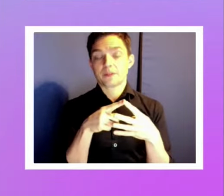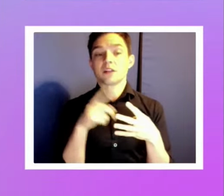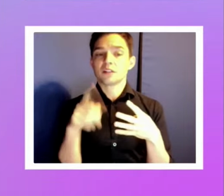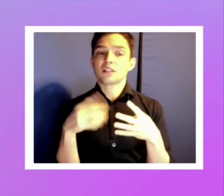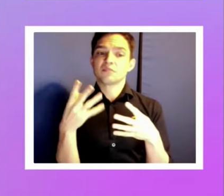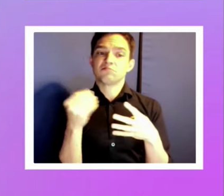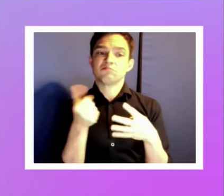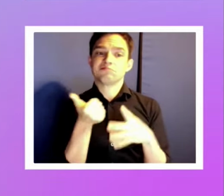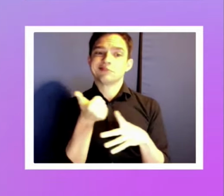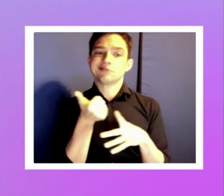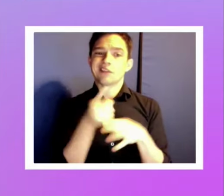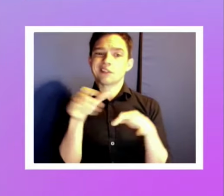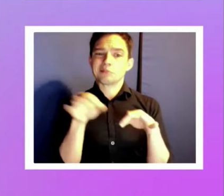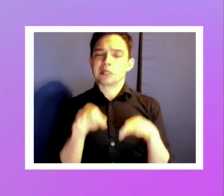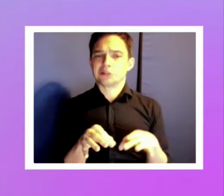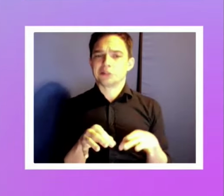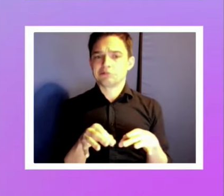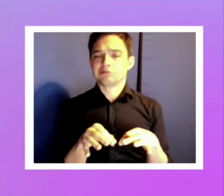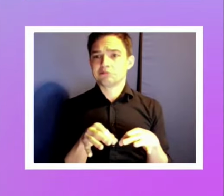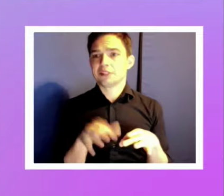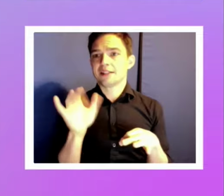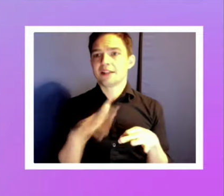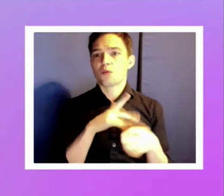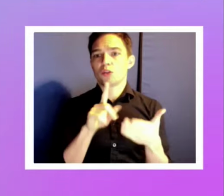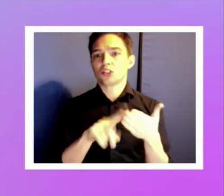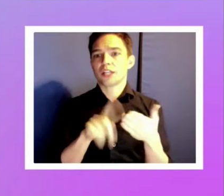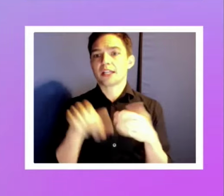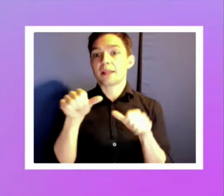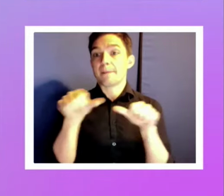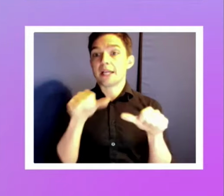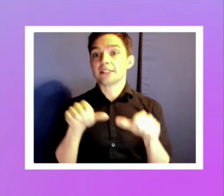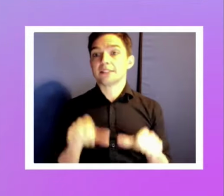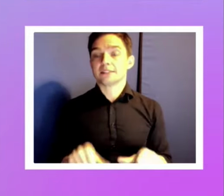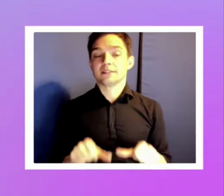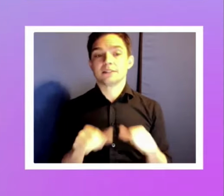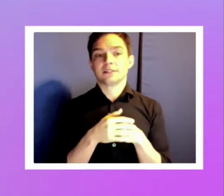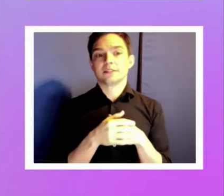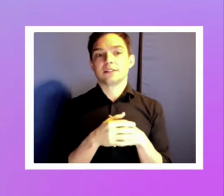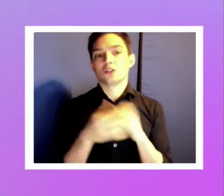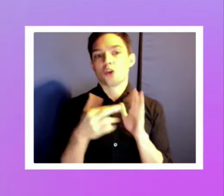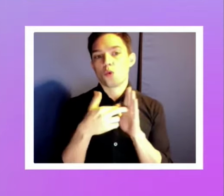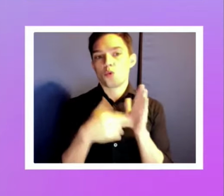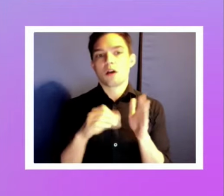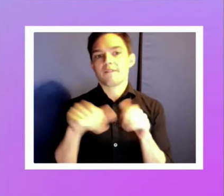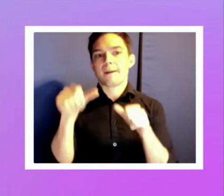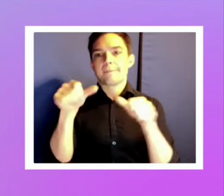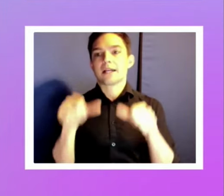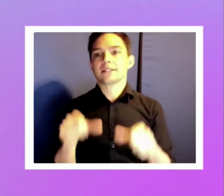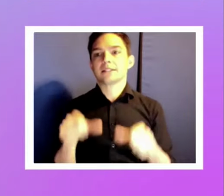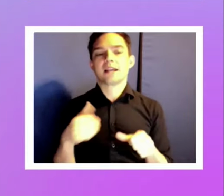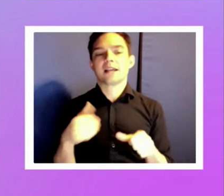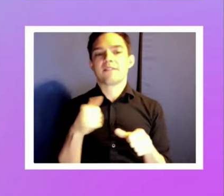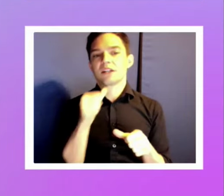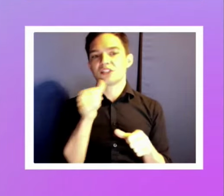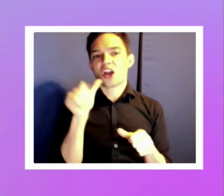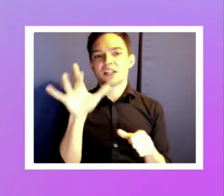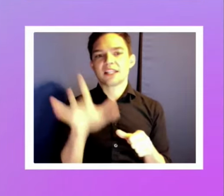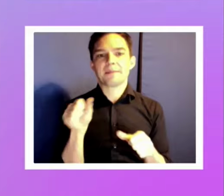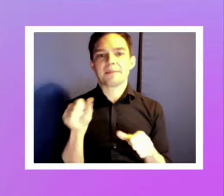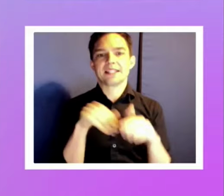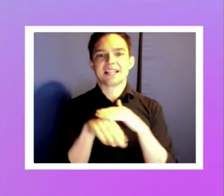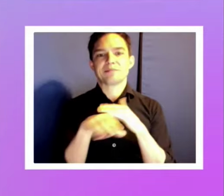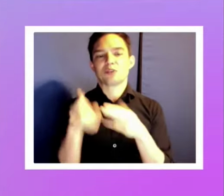fairly self-explanatory. It checks that buttons, it's just a rule of a button, have a non-empty accessible